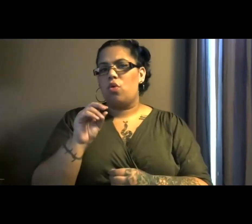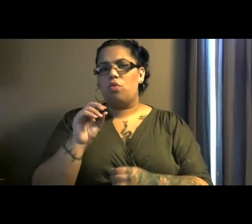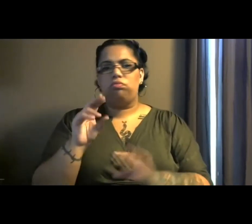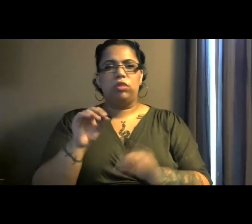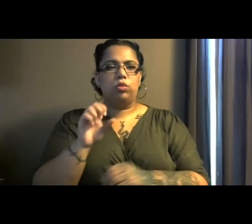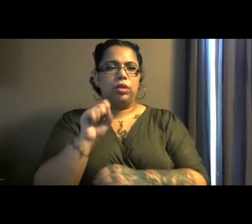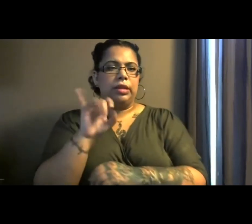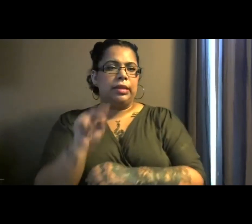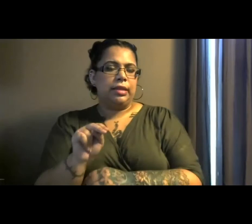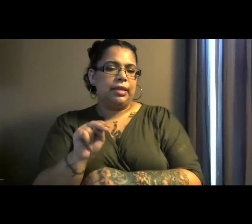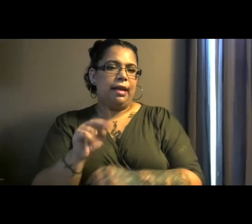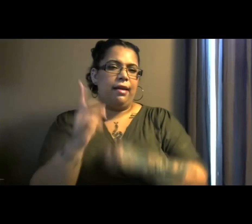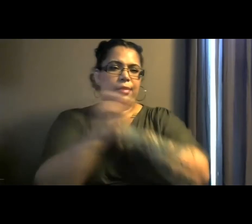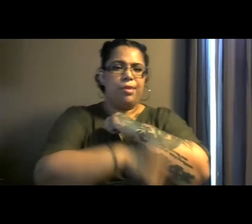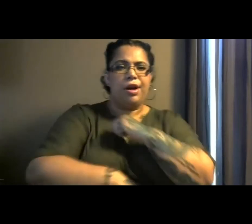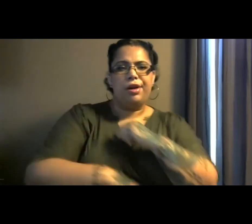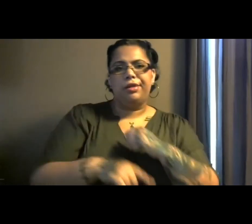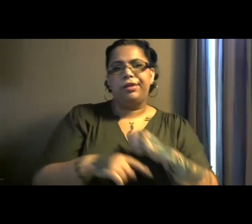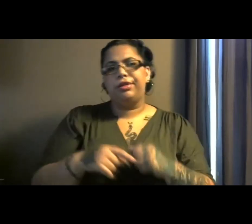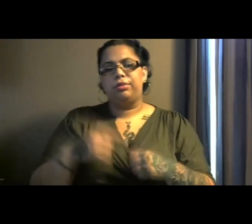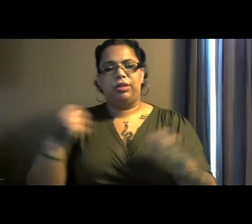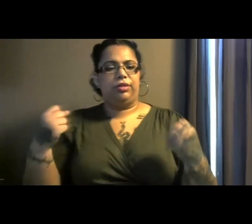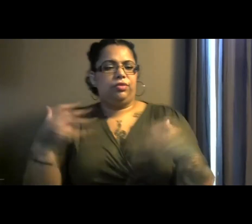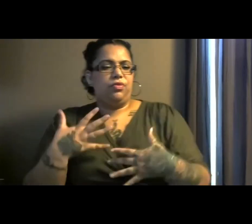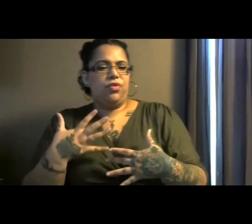punishment, burden, doubt, or fear in me.